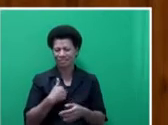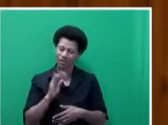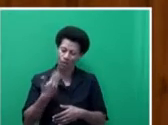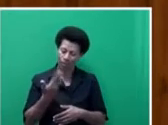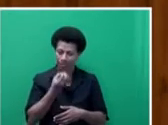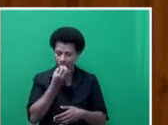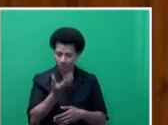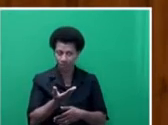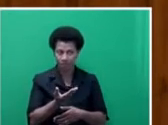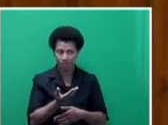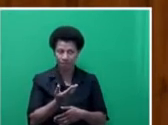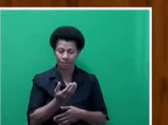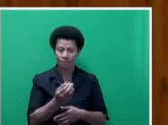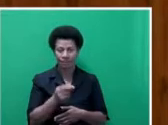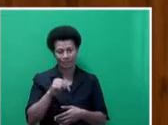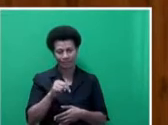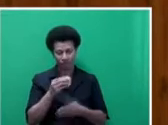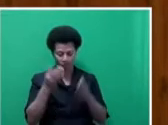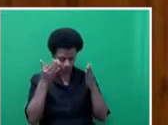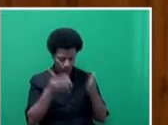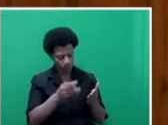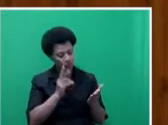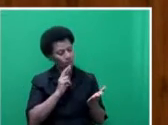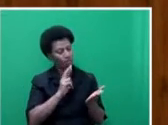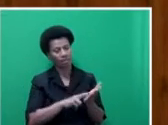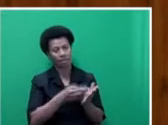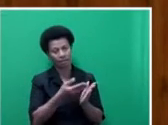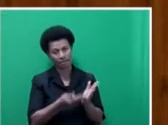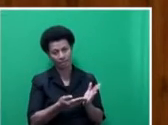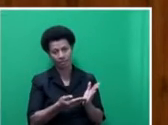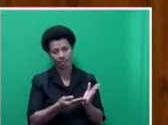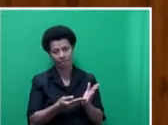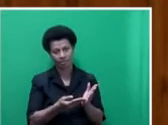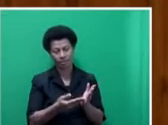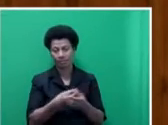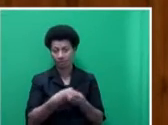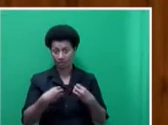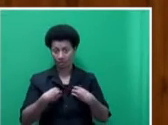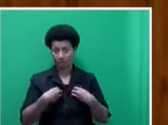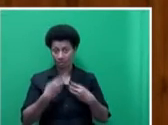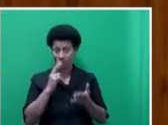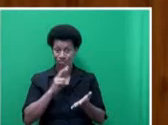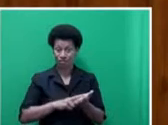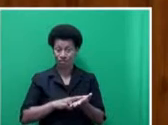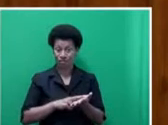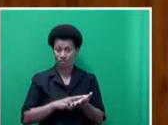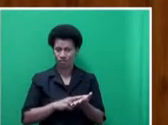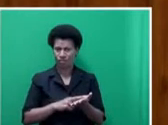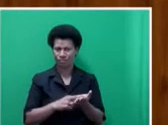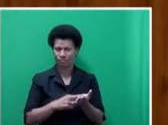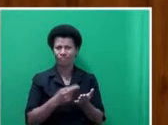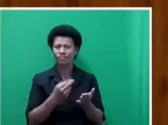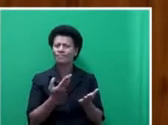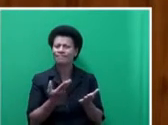to stick to the report. This is our report for Public Accounts Committee. Back then we had